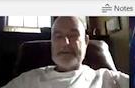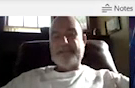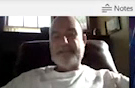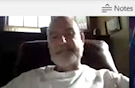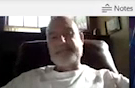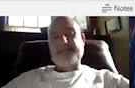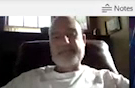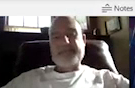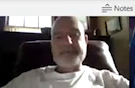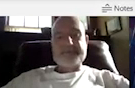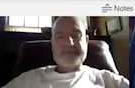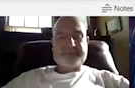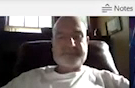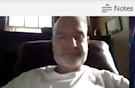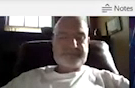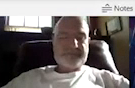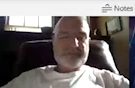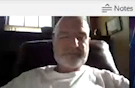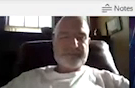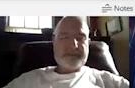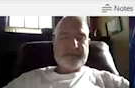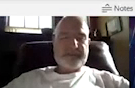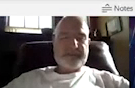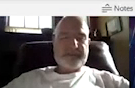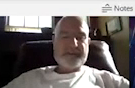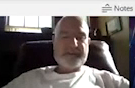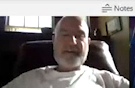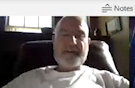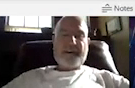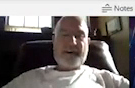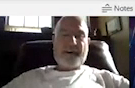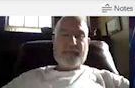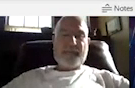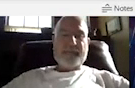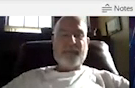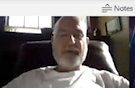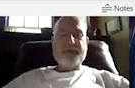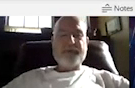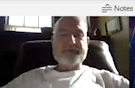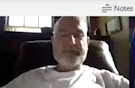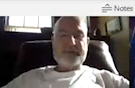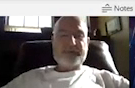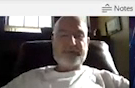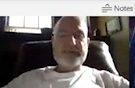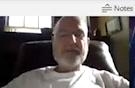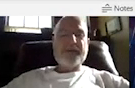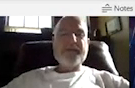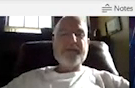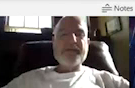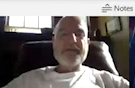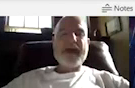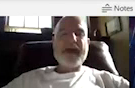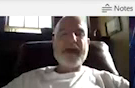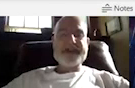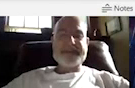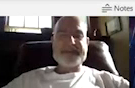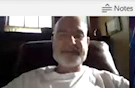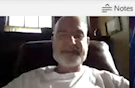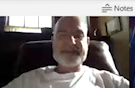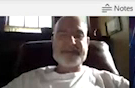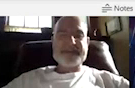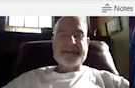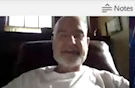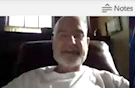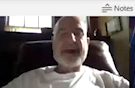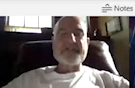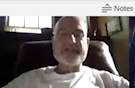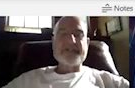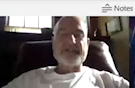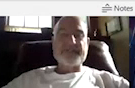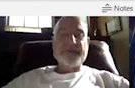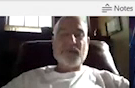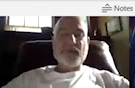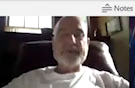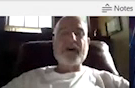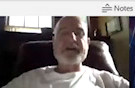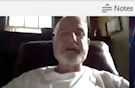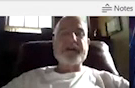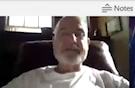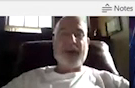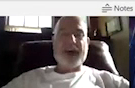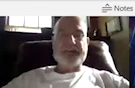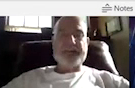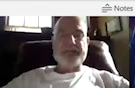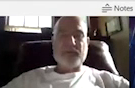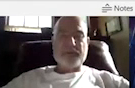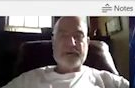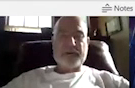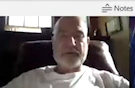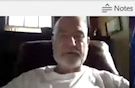in the other performing arts and dance, we don't call them, we call them happy accidents. And when we have enough of them, we call